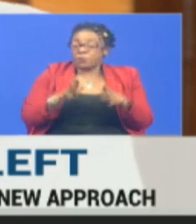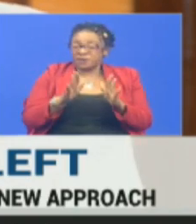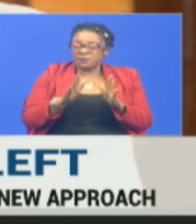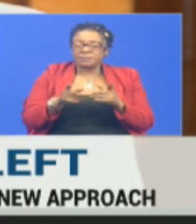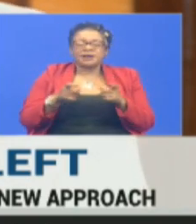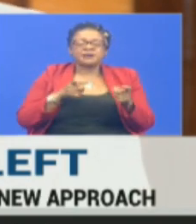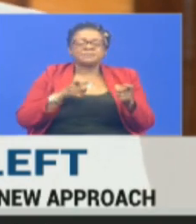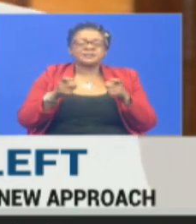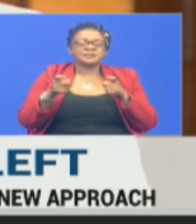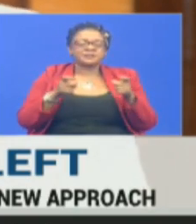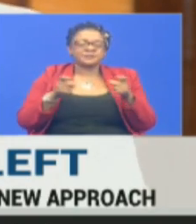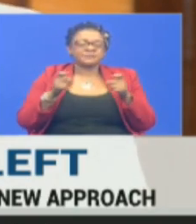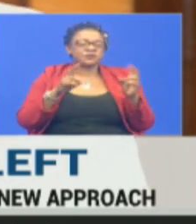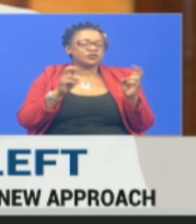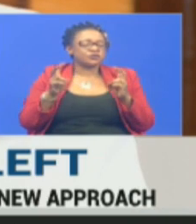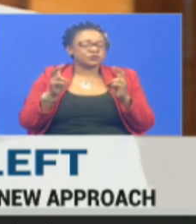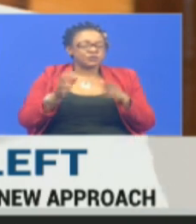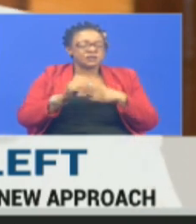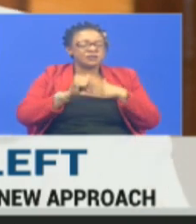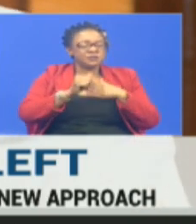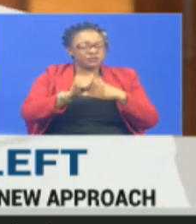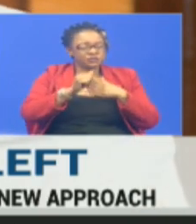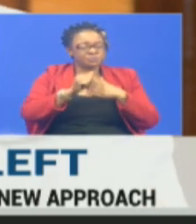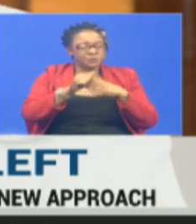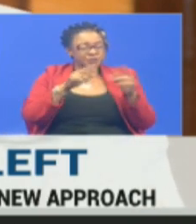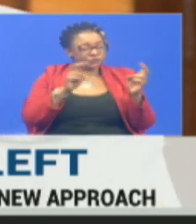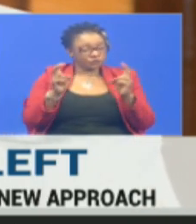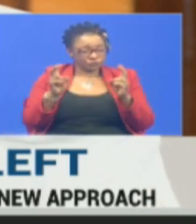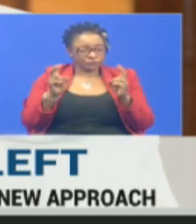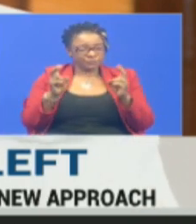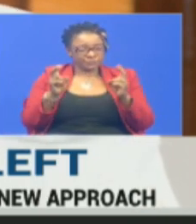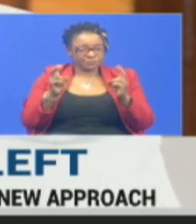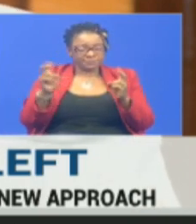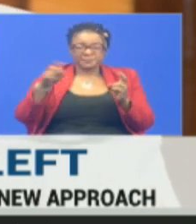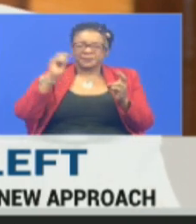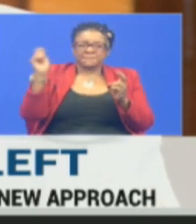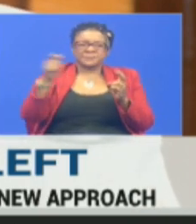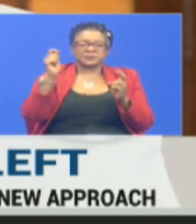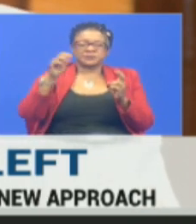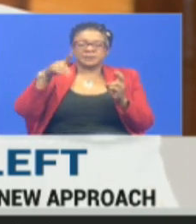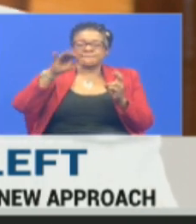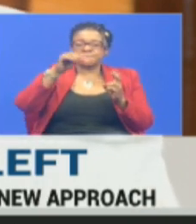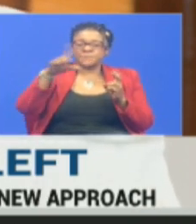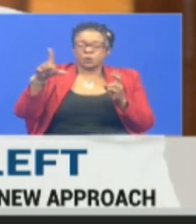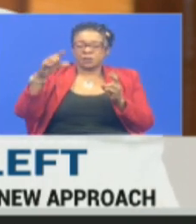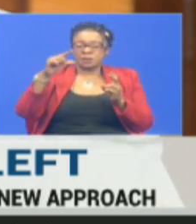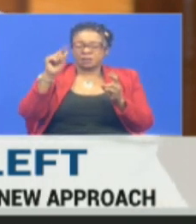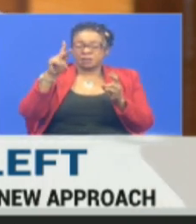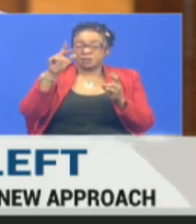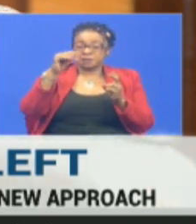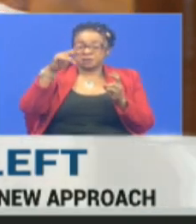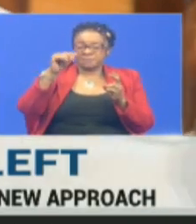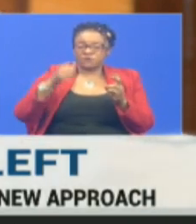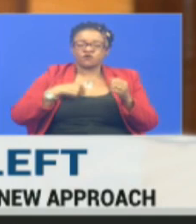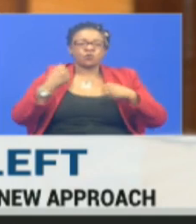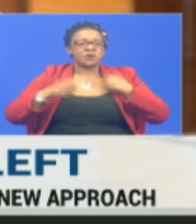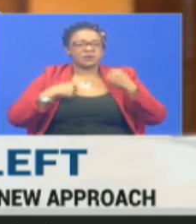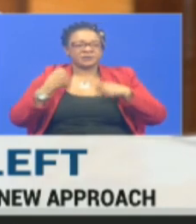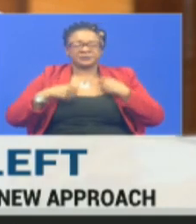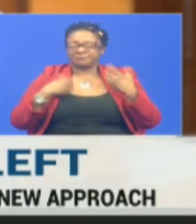administrative issue. It's a leadership issue. President Paul Kagame of Rwanda has surpassed